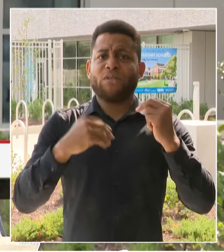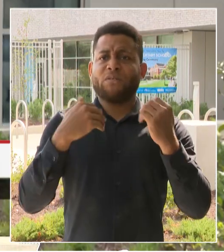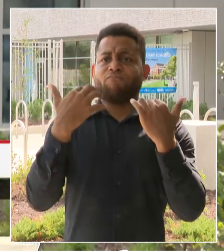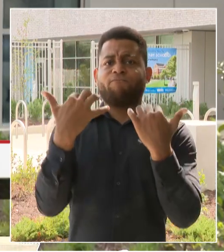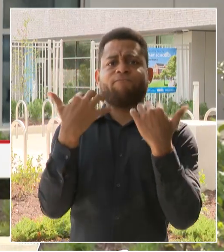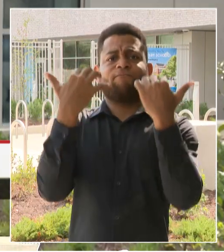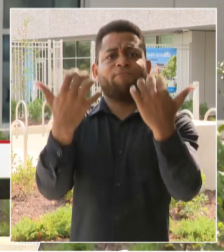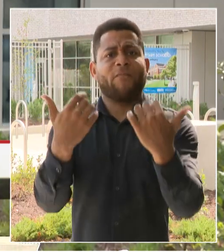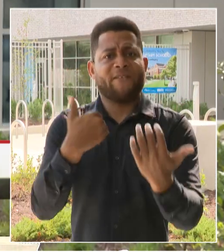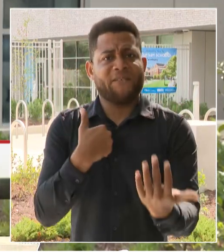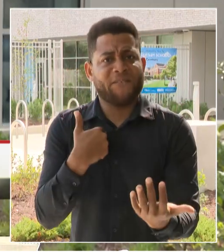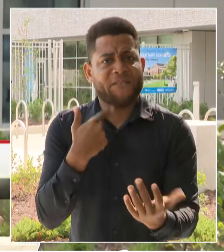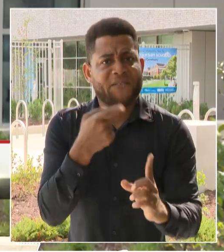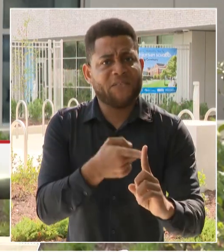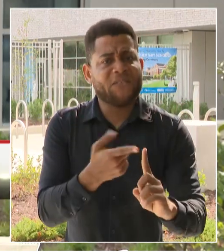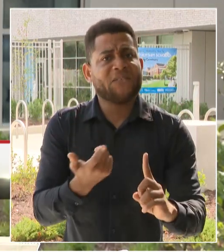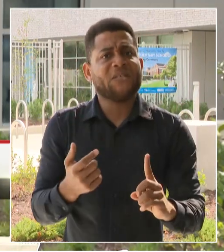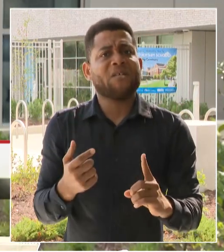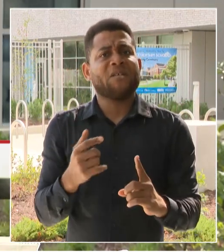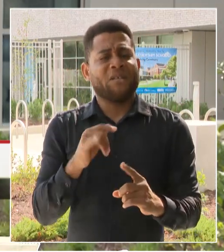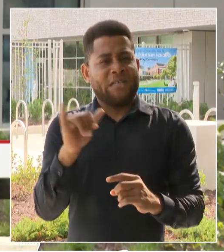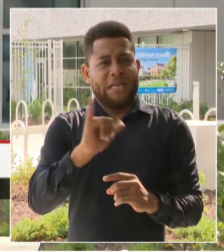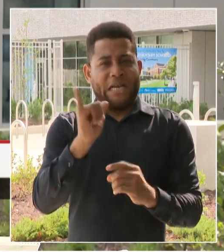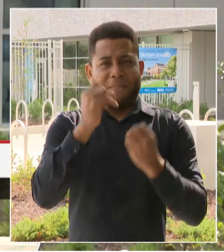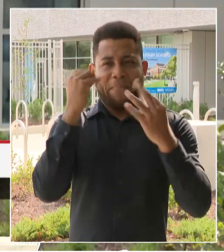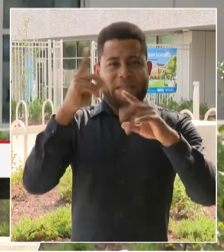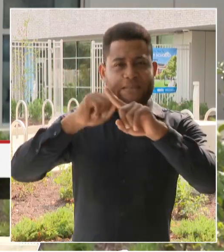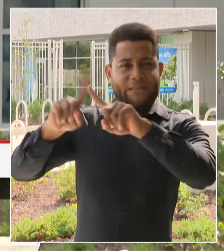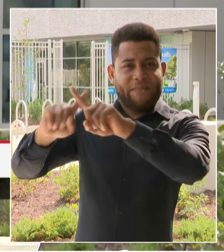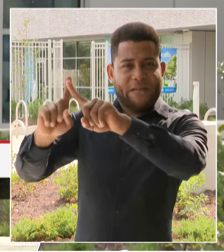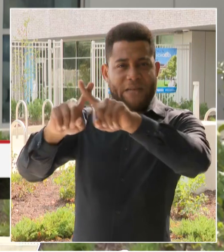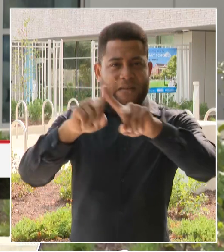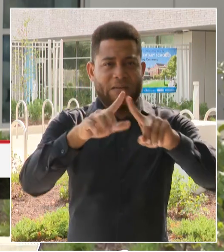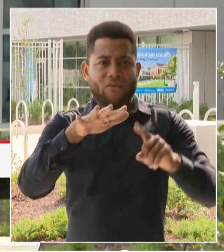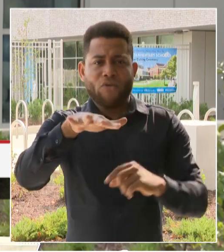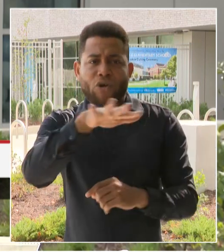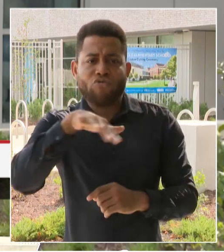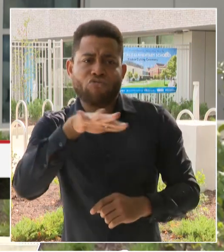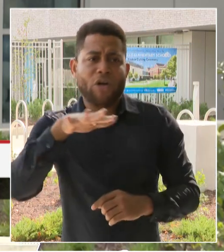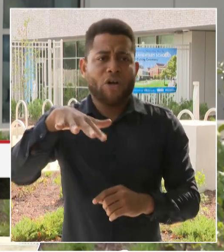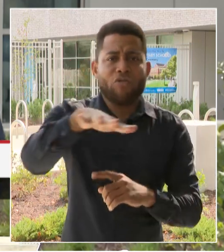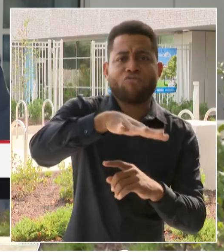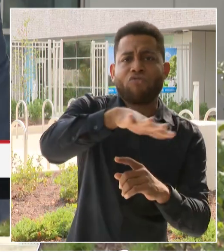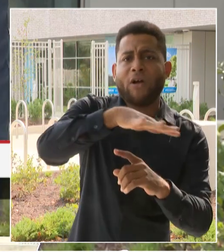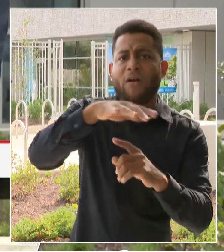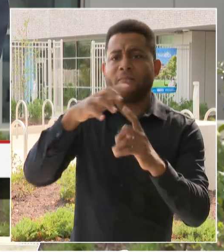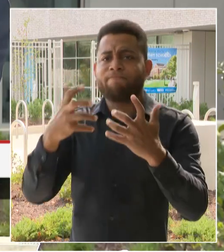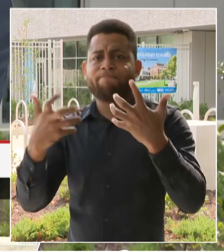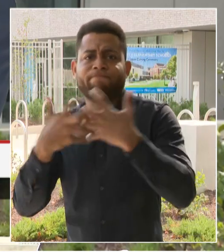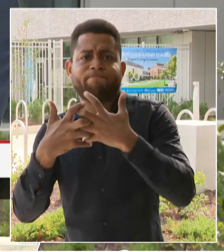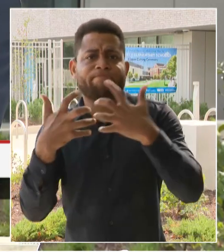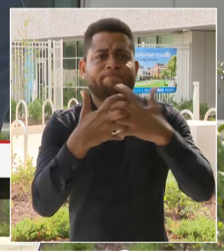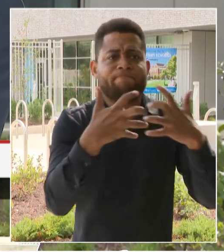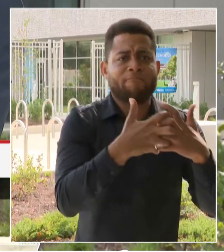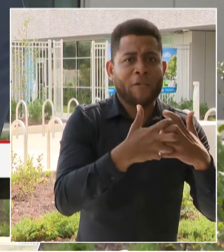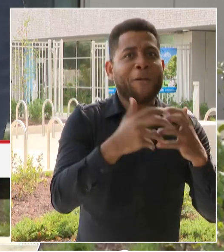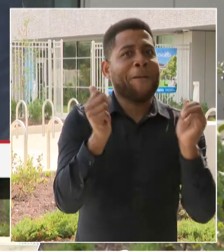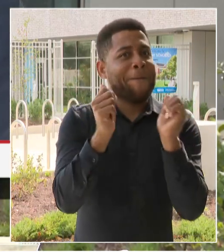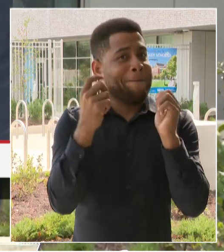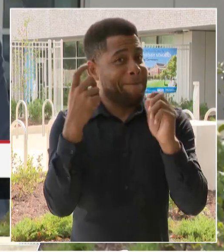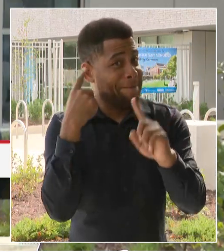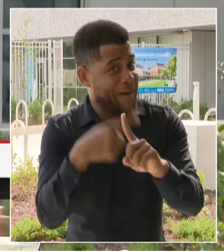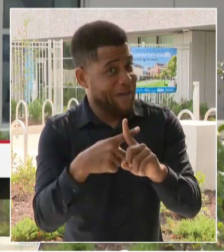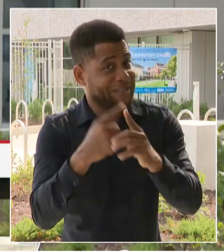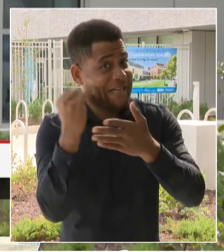our scholars here today. And we also have phenomenal artwork. That's right, artwork that was selected by the Garfield